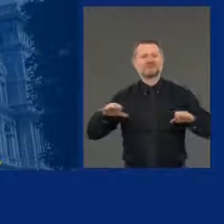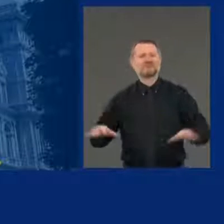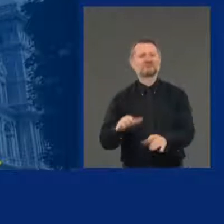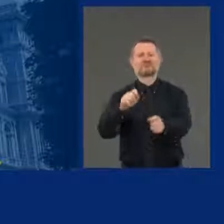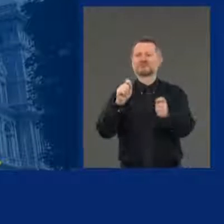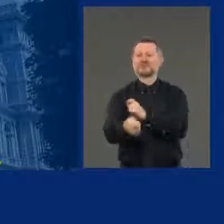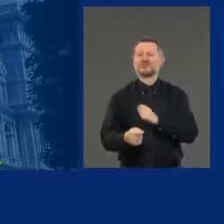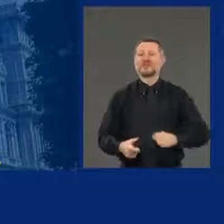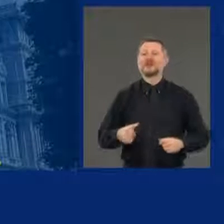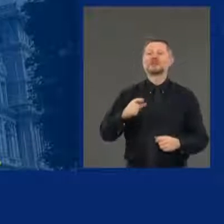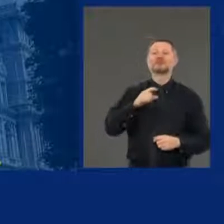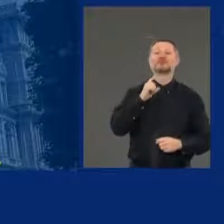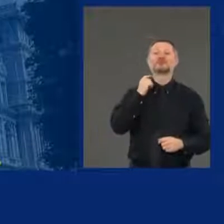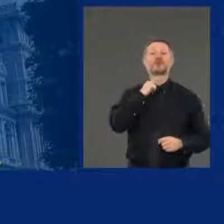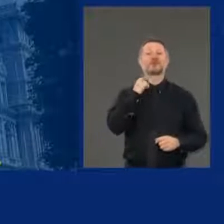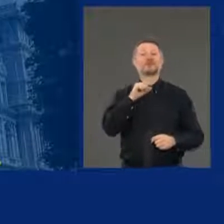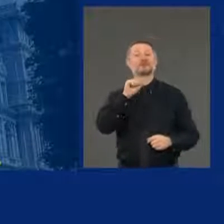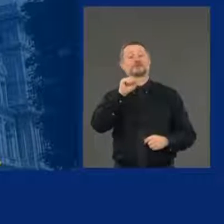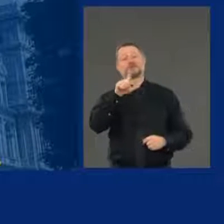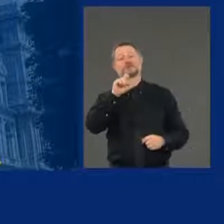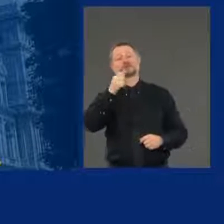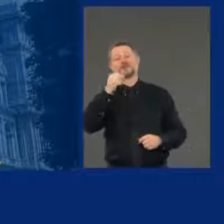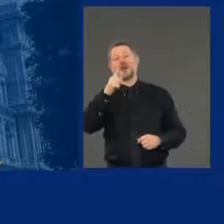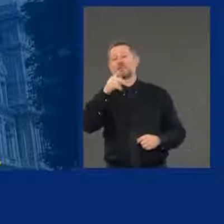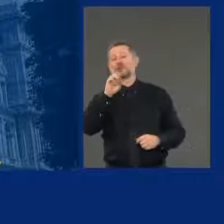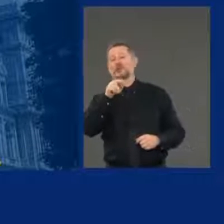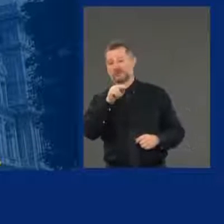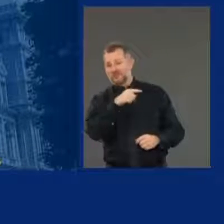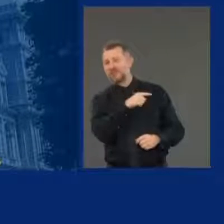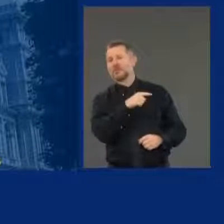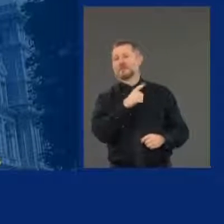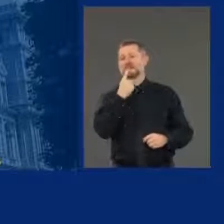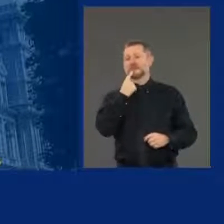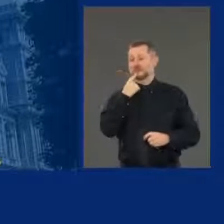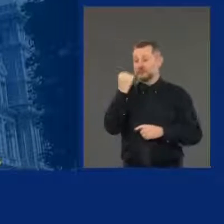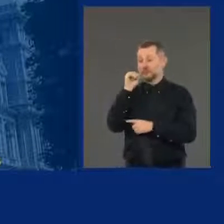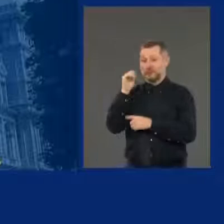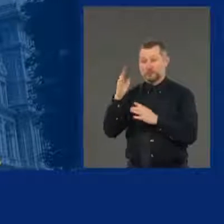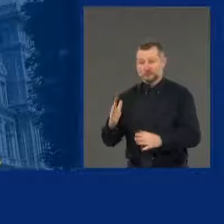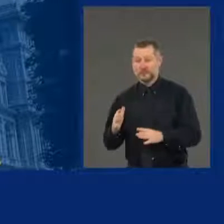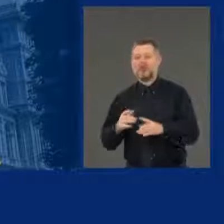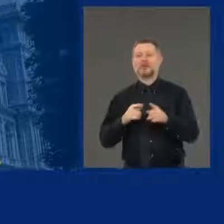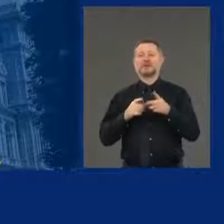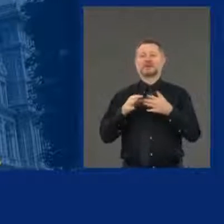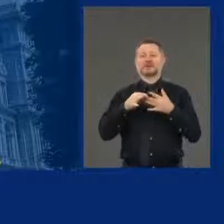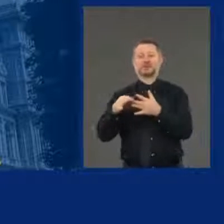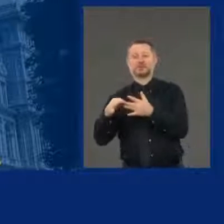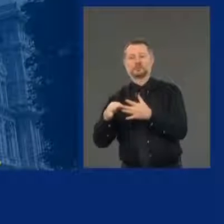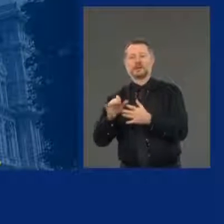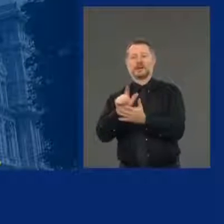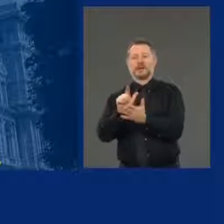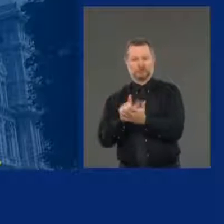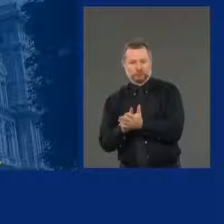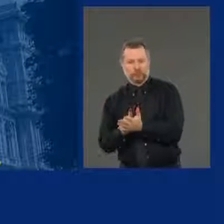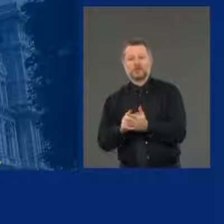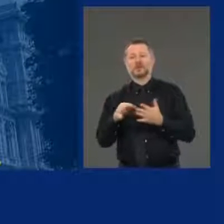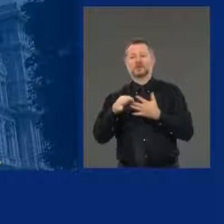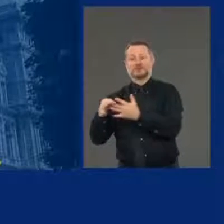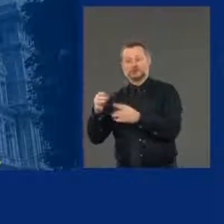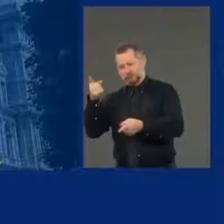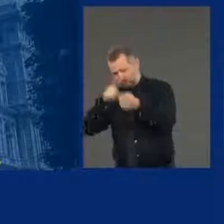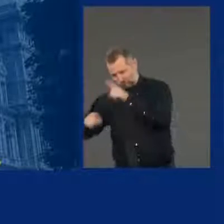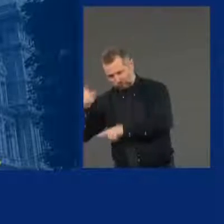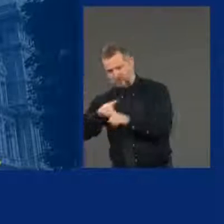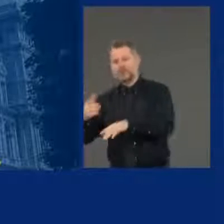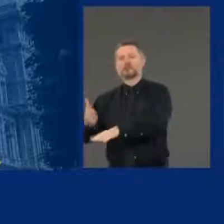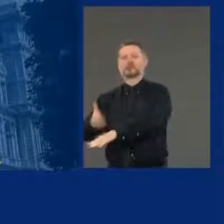right. Demonstration leads to legislation, leads to reconciliation.